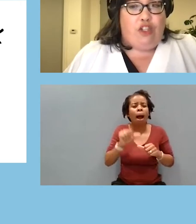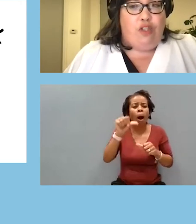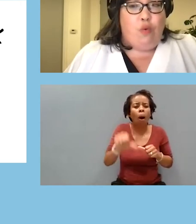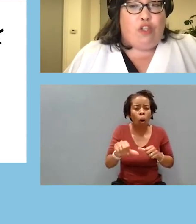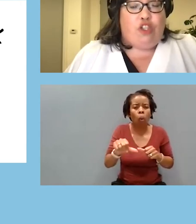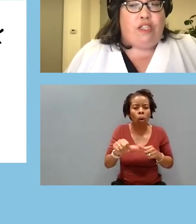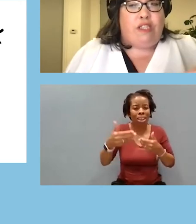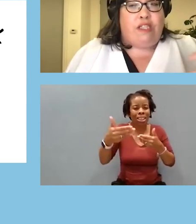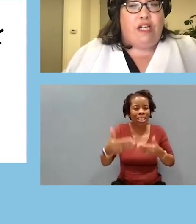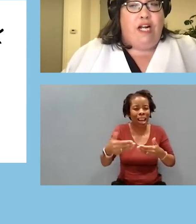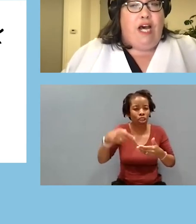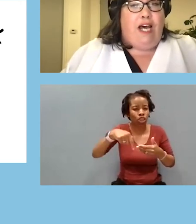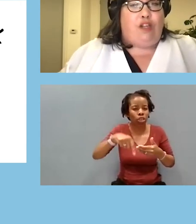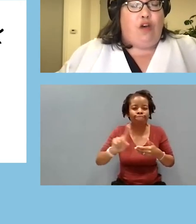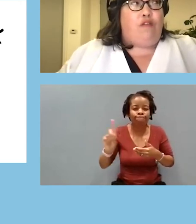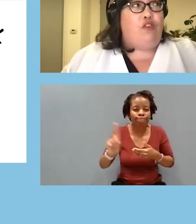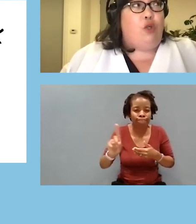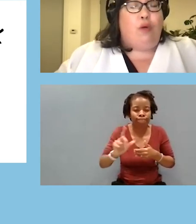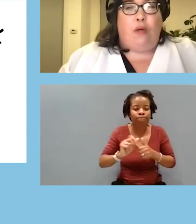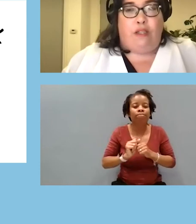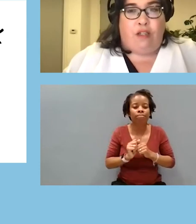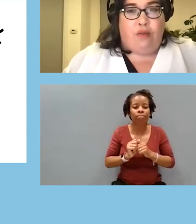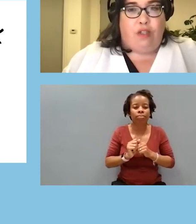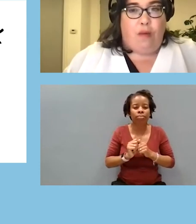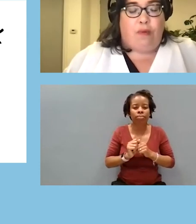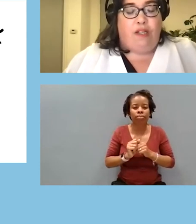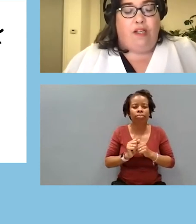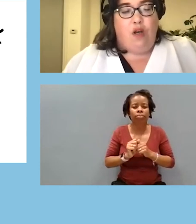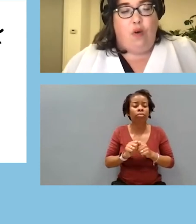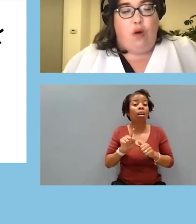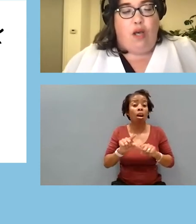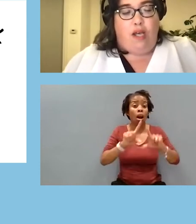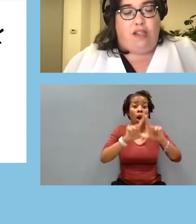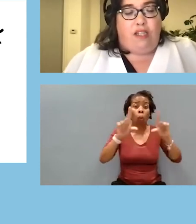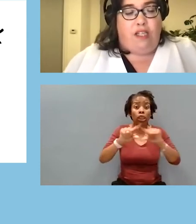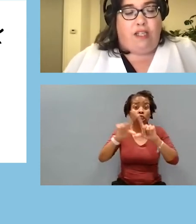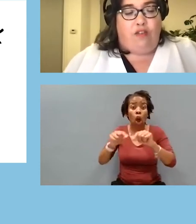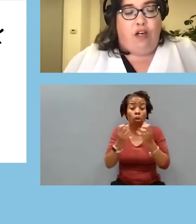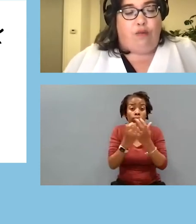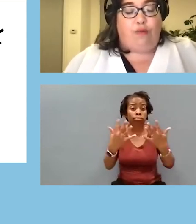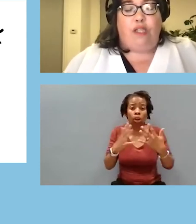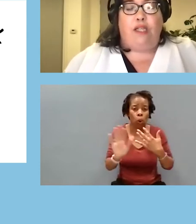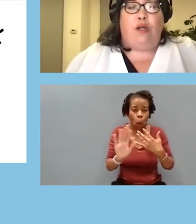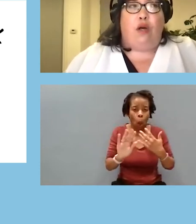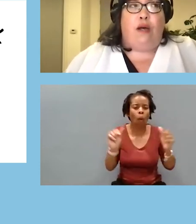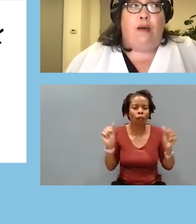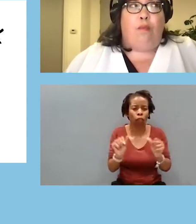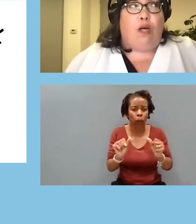next section, which has fewer windows, but there are